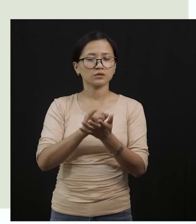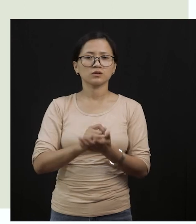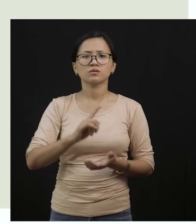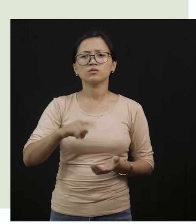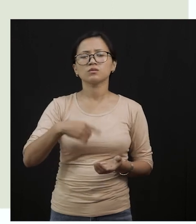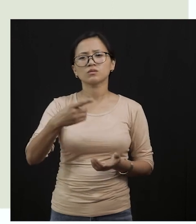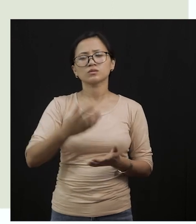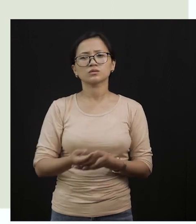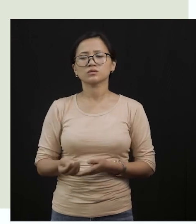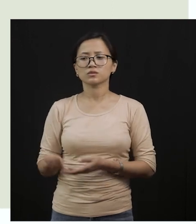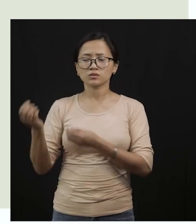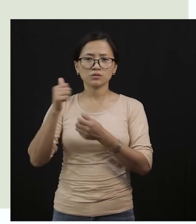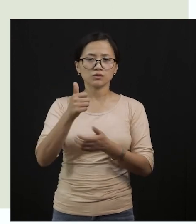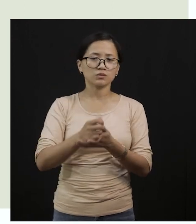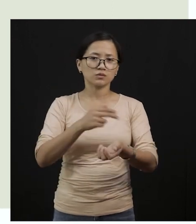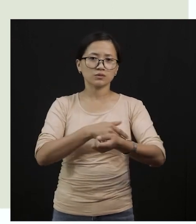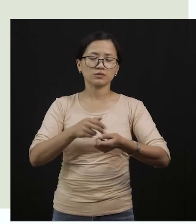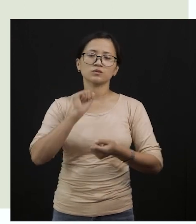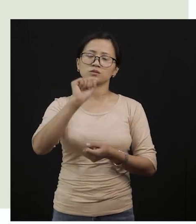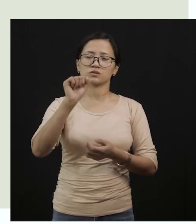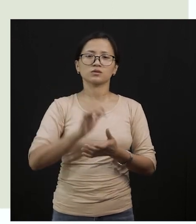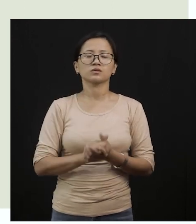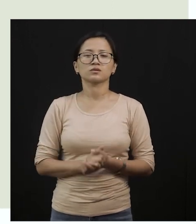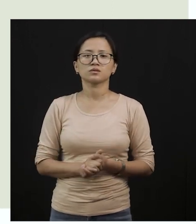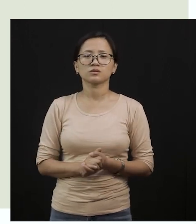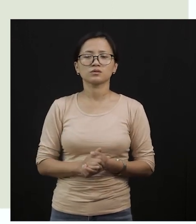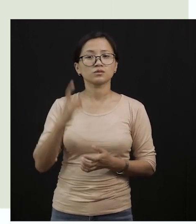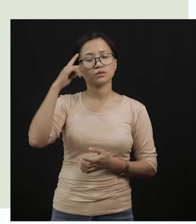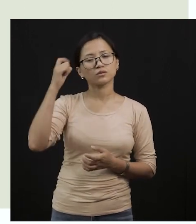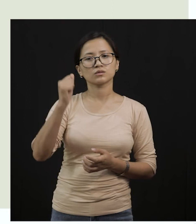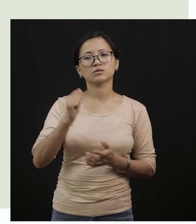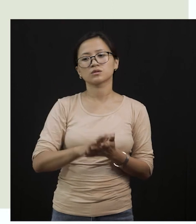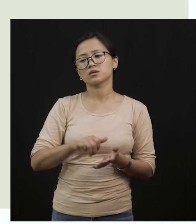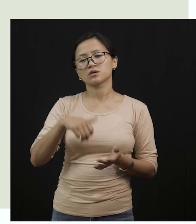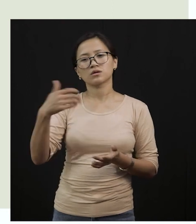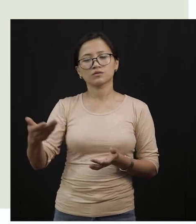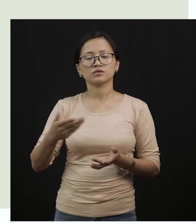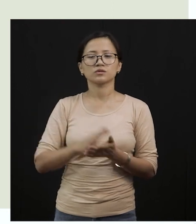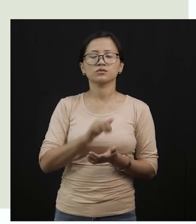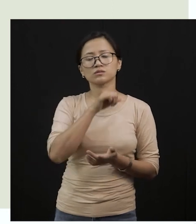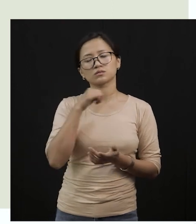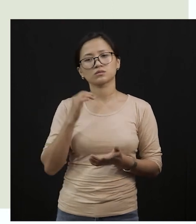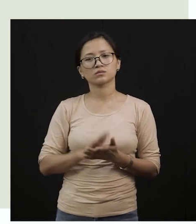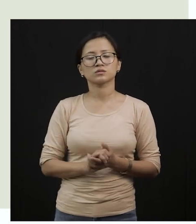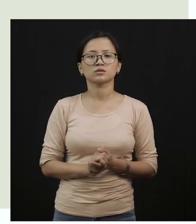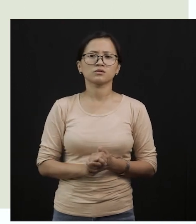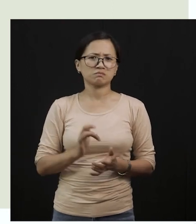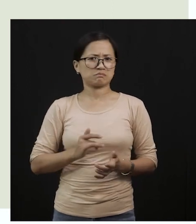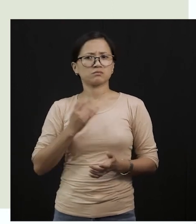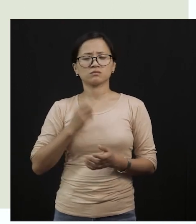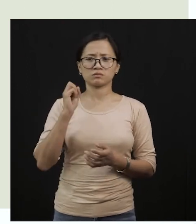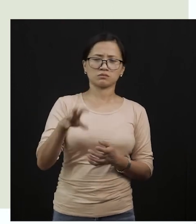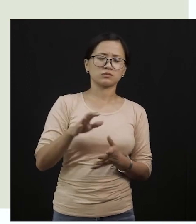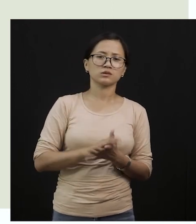always bring a good name to yourself, and also you will be remembered even after your death. If you are trying to be selfish, that